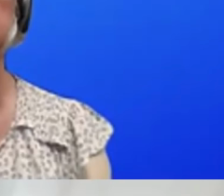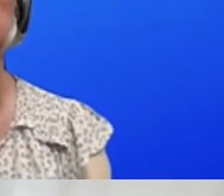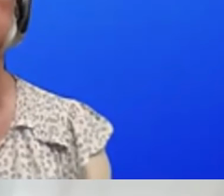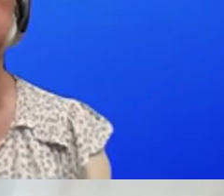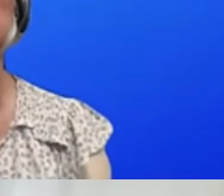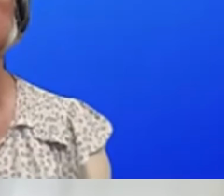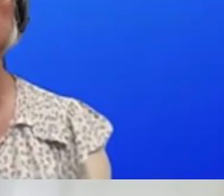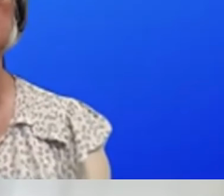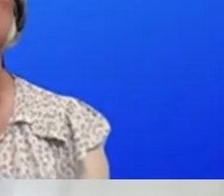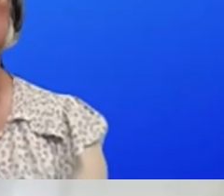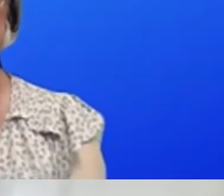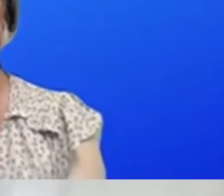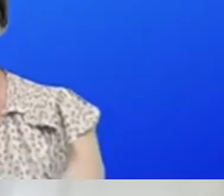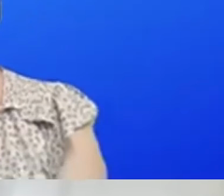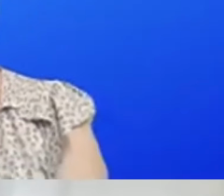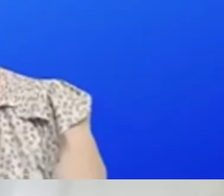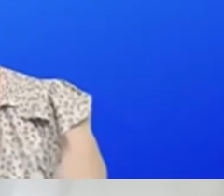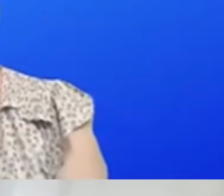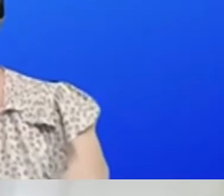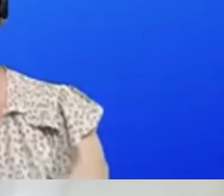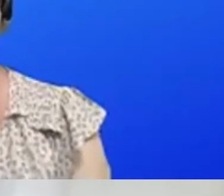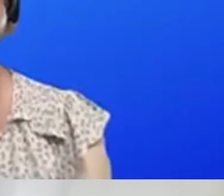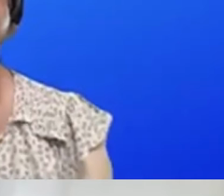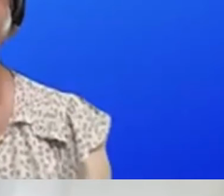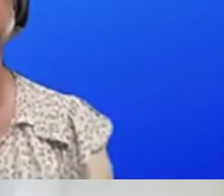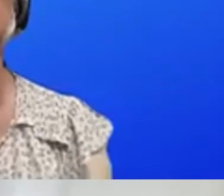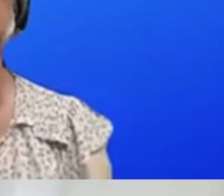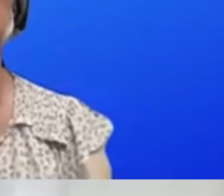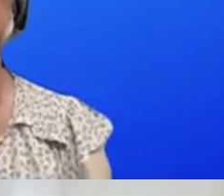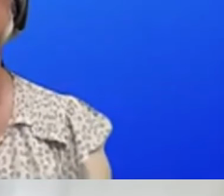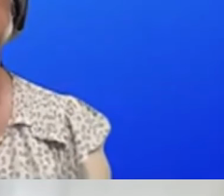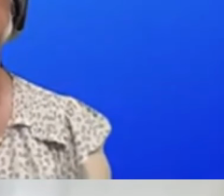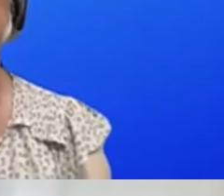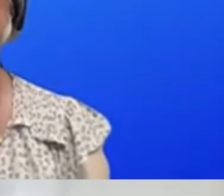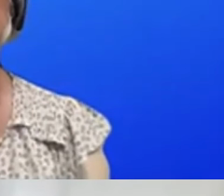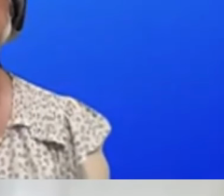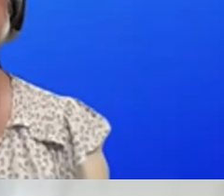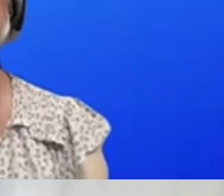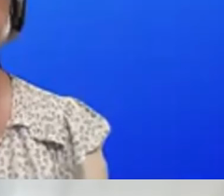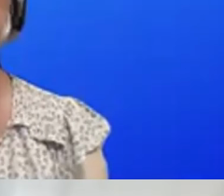the forefront right now. So yeah.